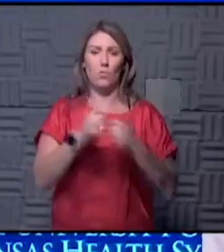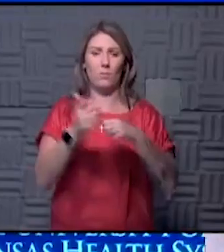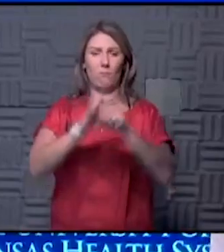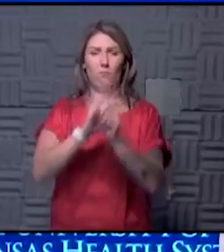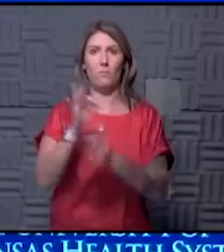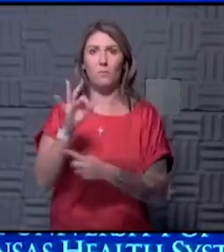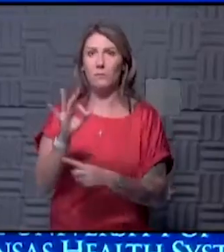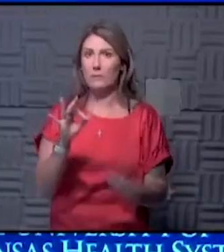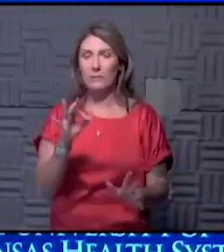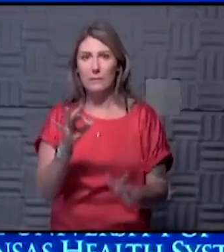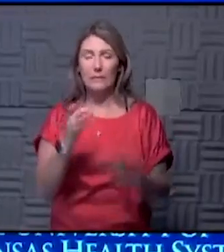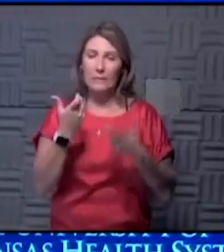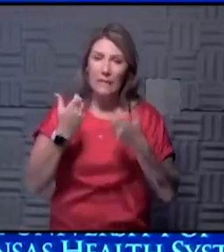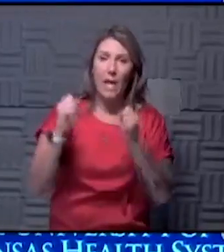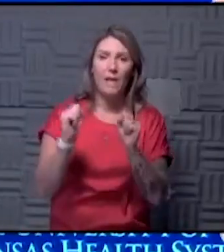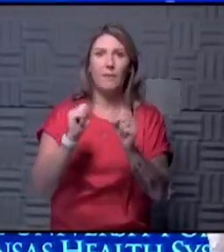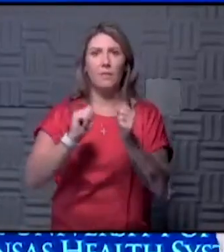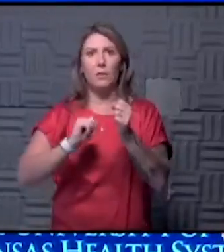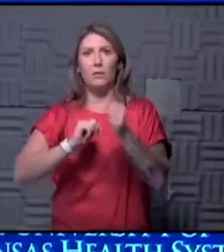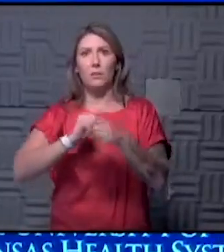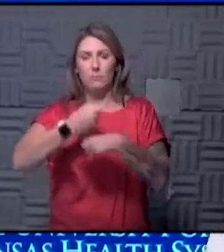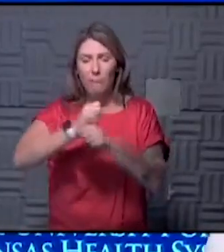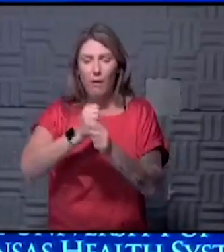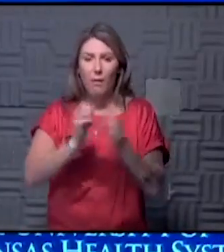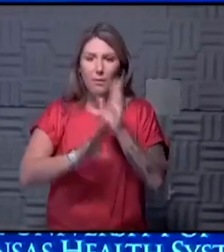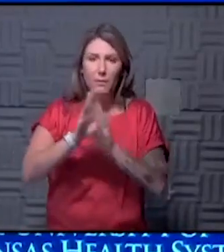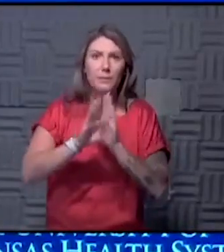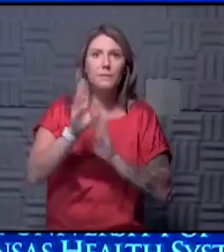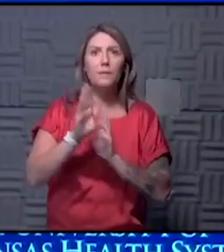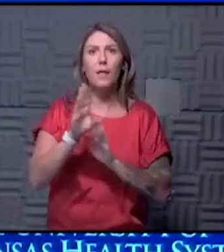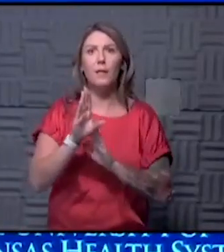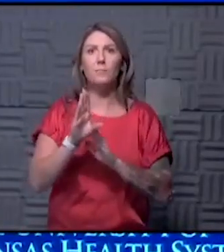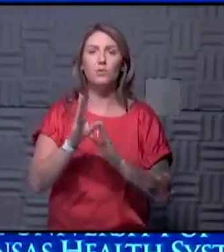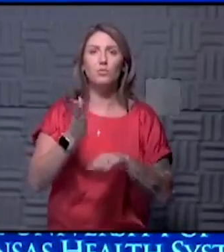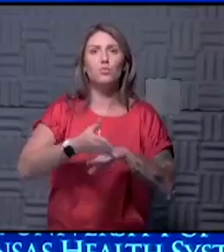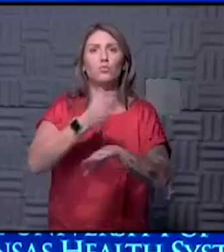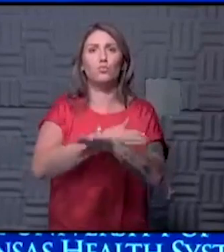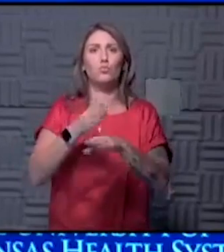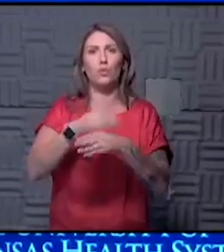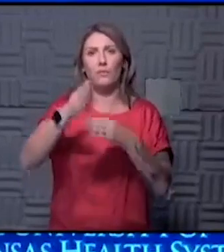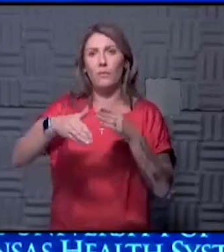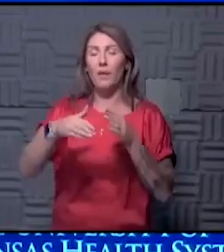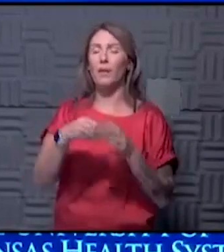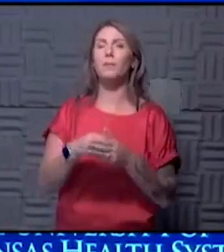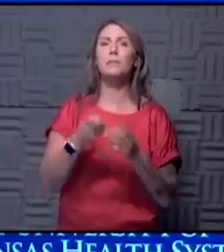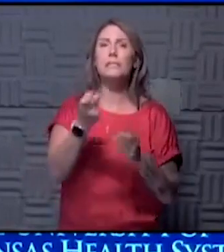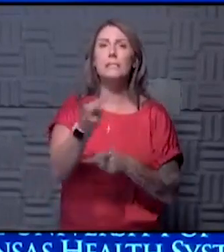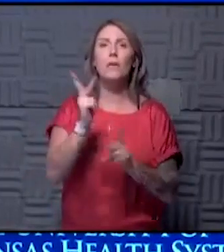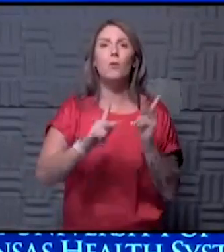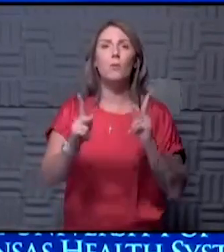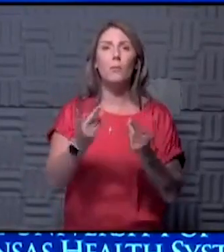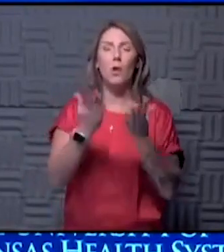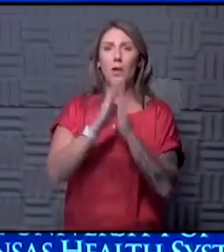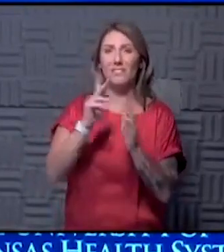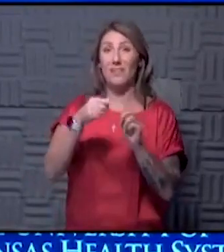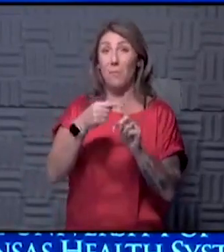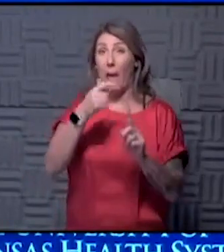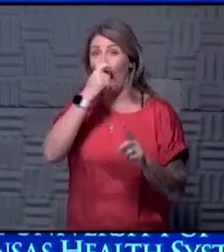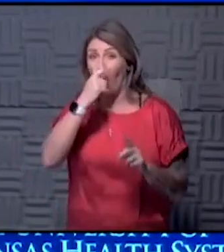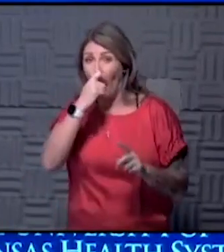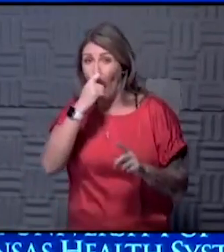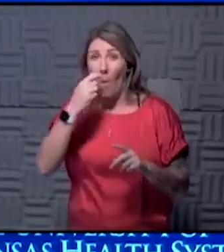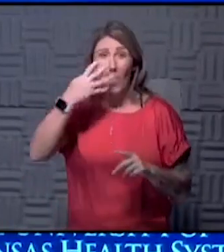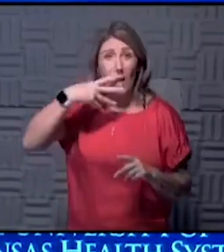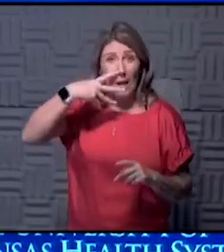effort designed at things to try and improve the outcomes. I have several people asking about colds and runny noses. Can you give some guidance on what are